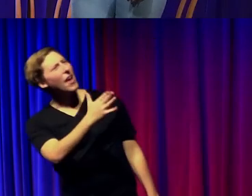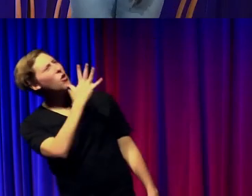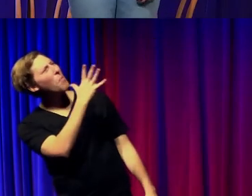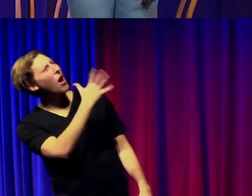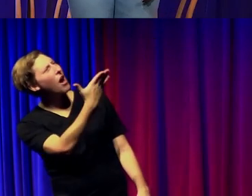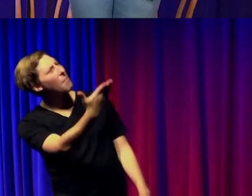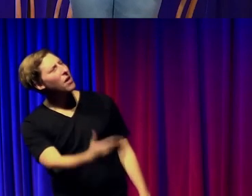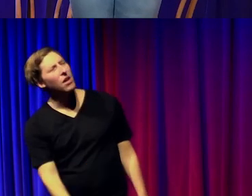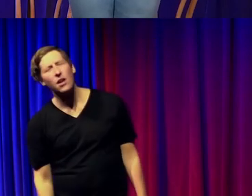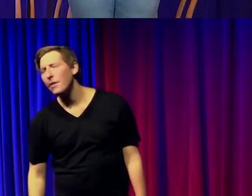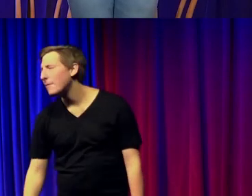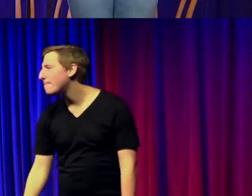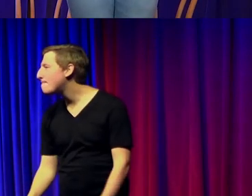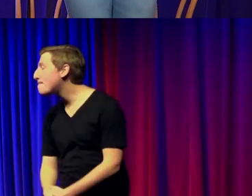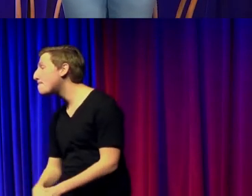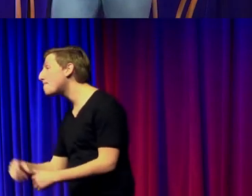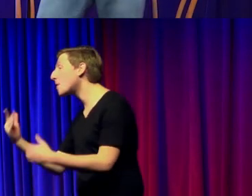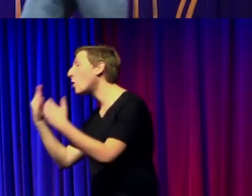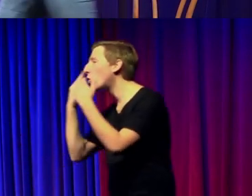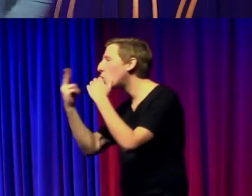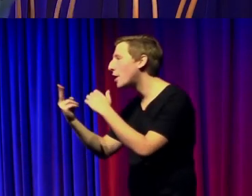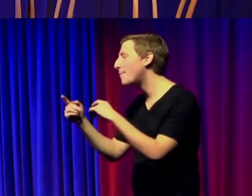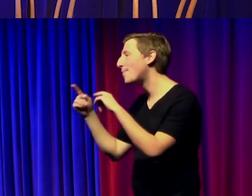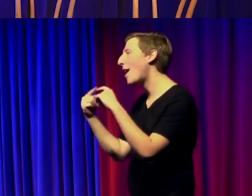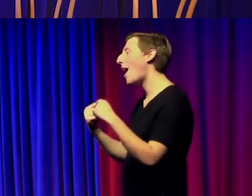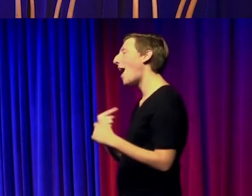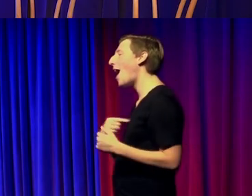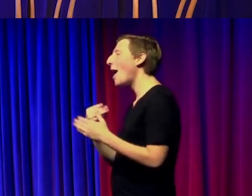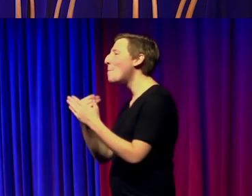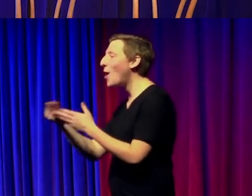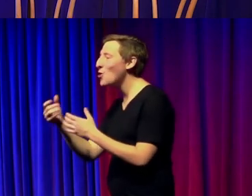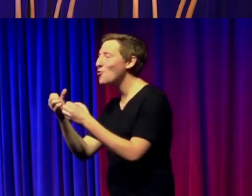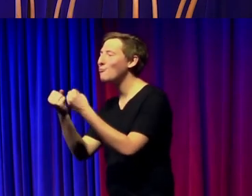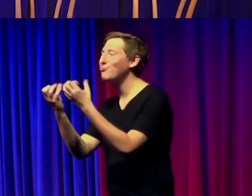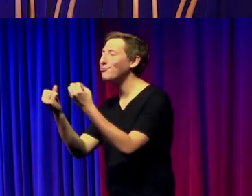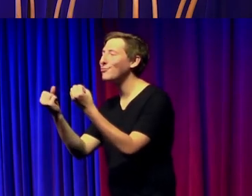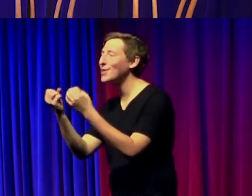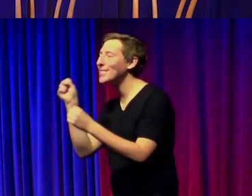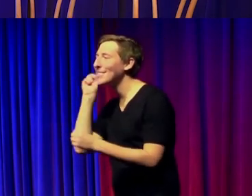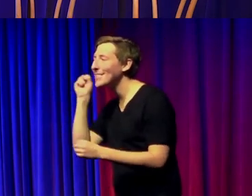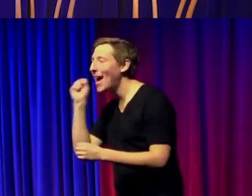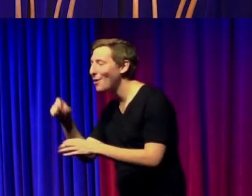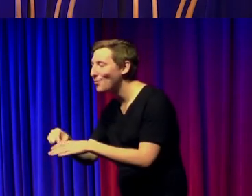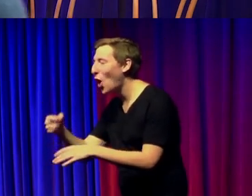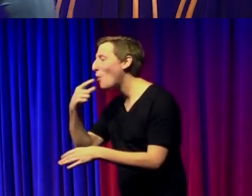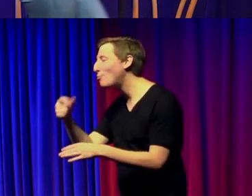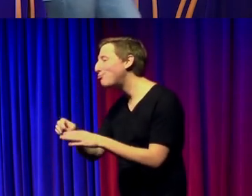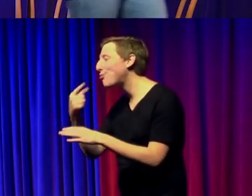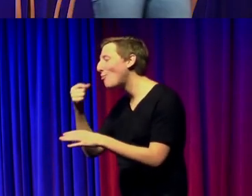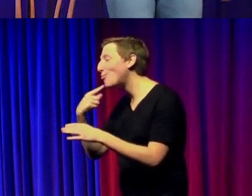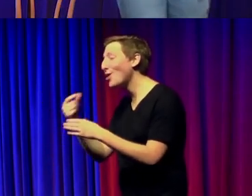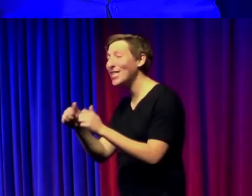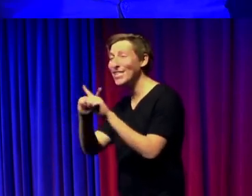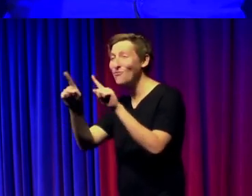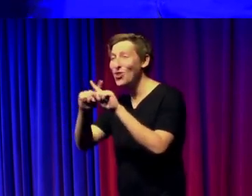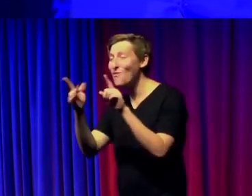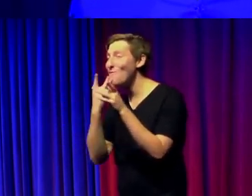Timothy, look, I went ahead and bought you every flavor of Pringles that they have because you have a chip deficiency.